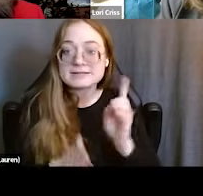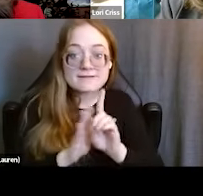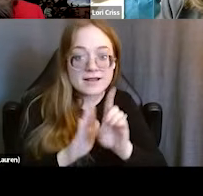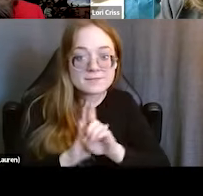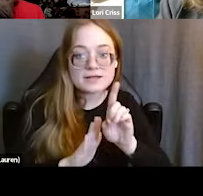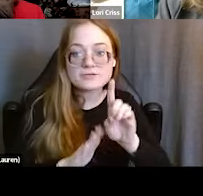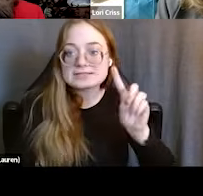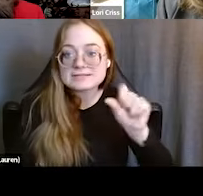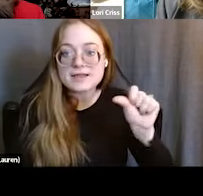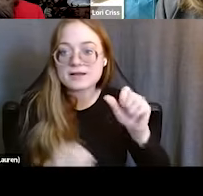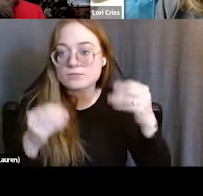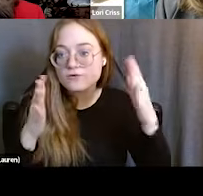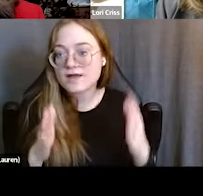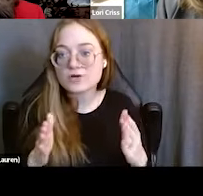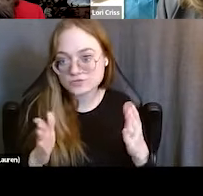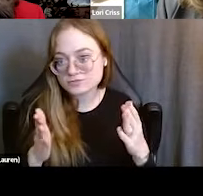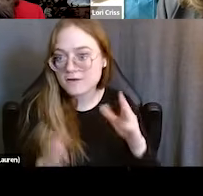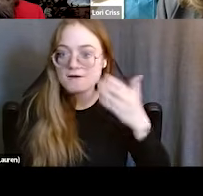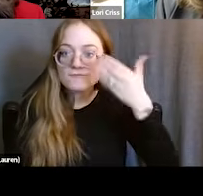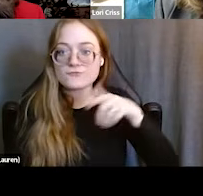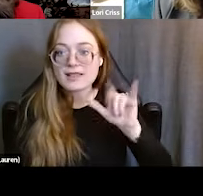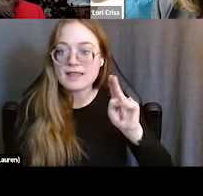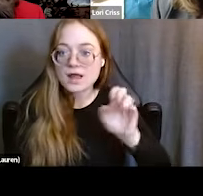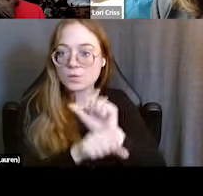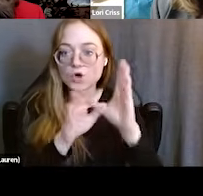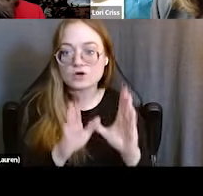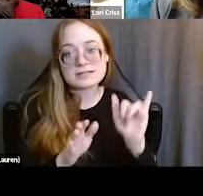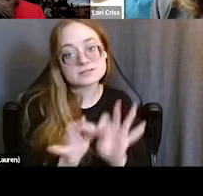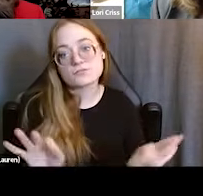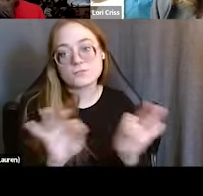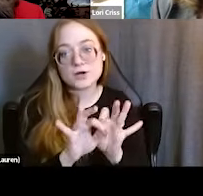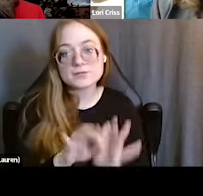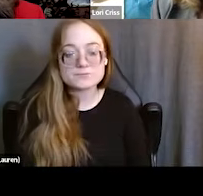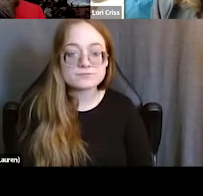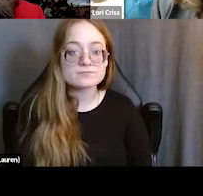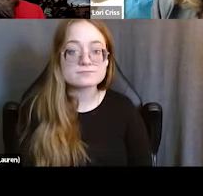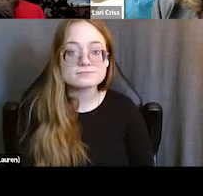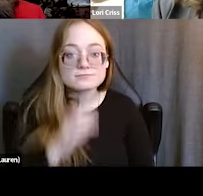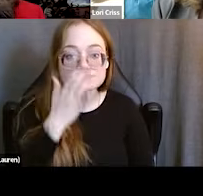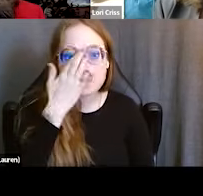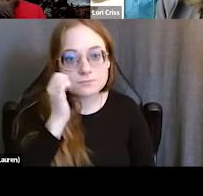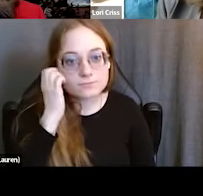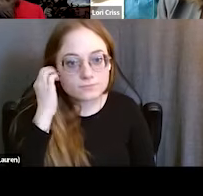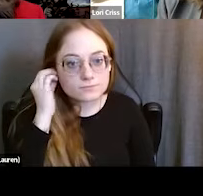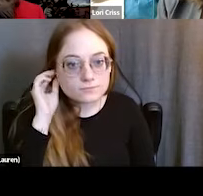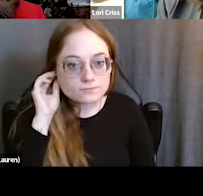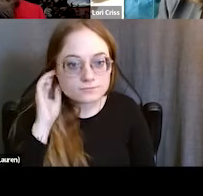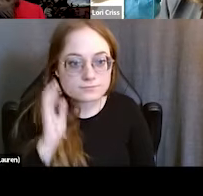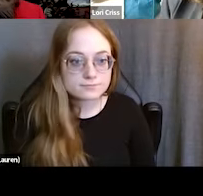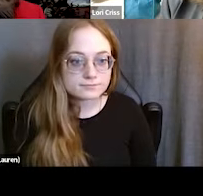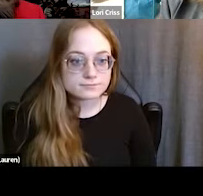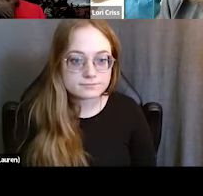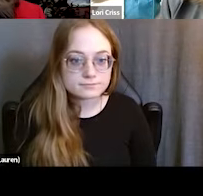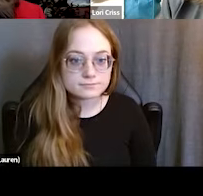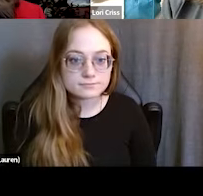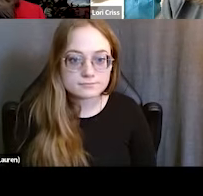on the front line, is very essential. On here, you can see, Hey, I'm Here. That is a platform that was